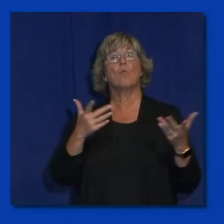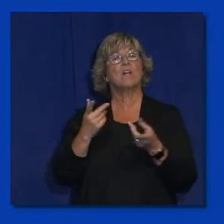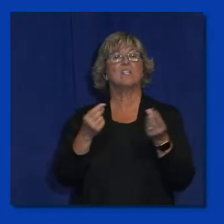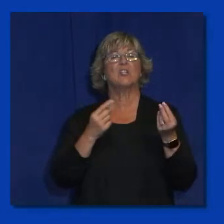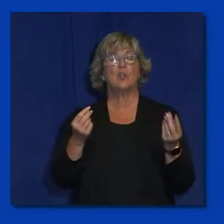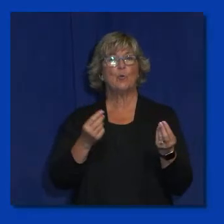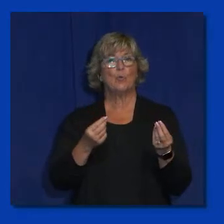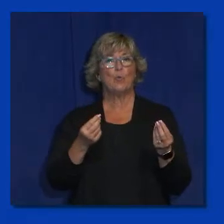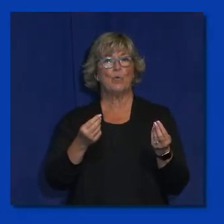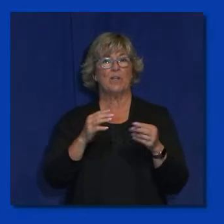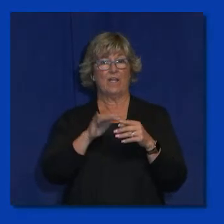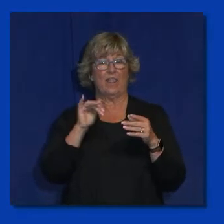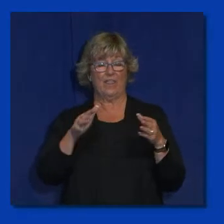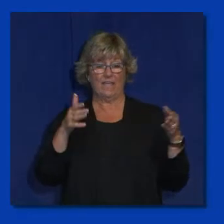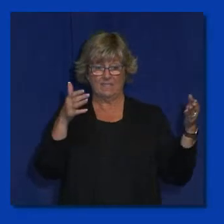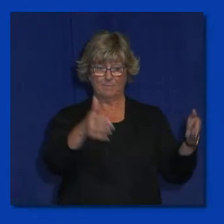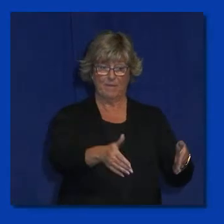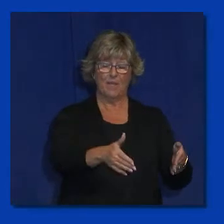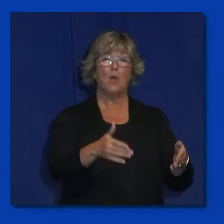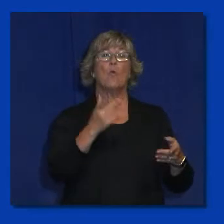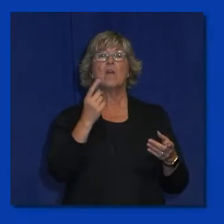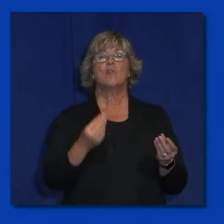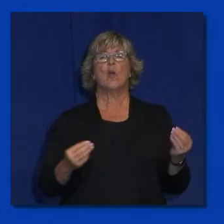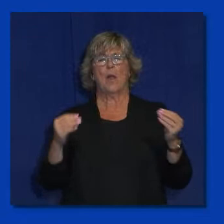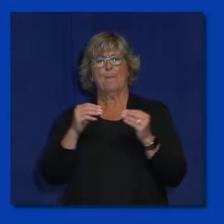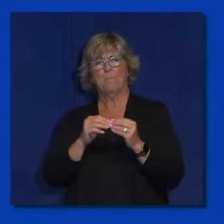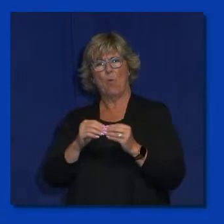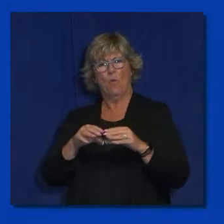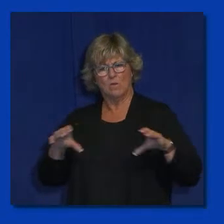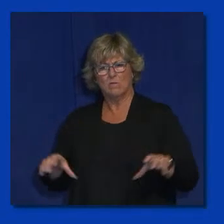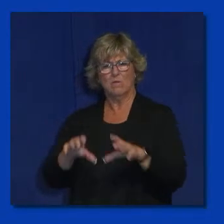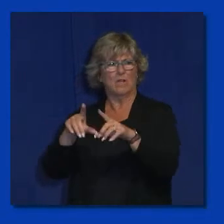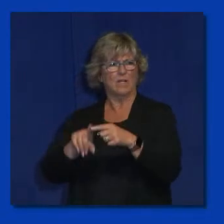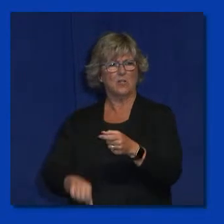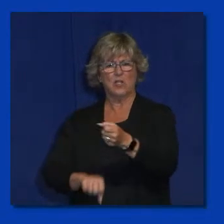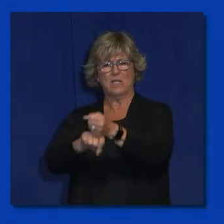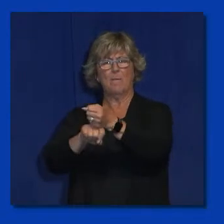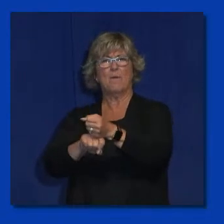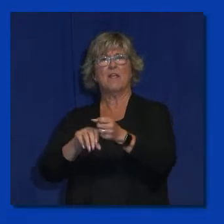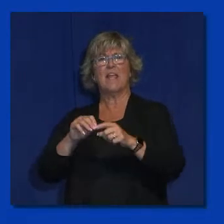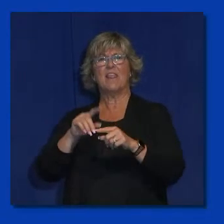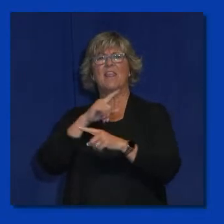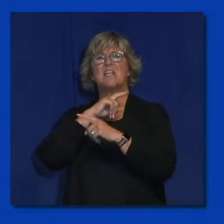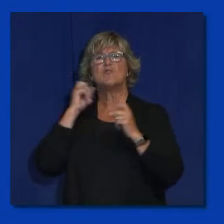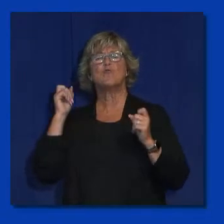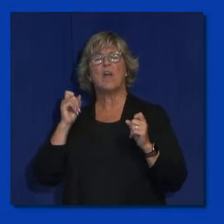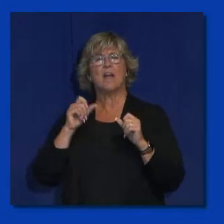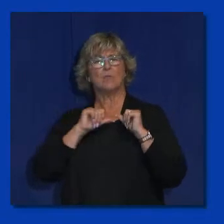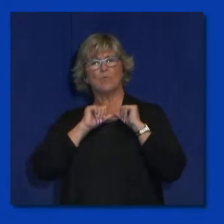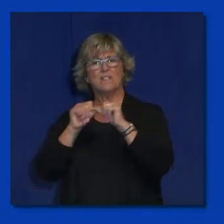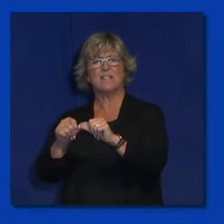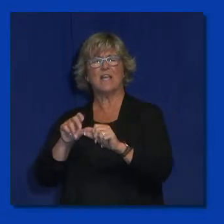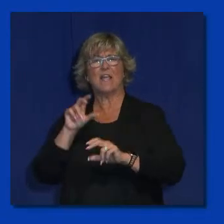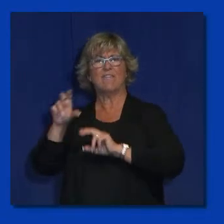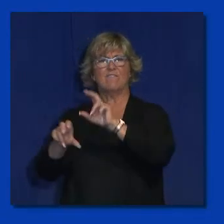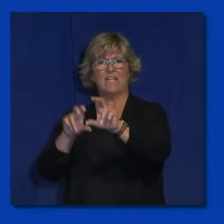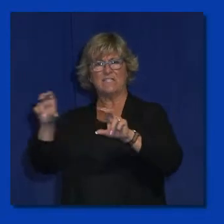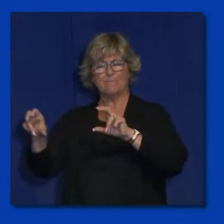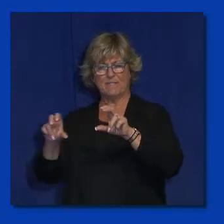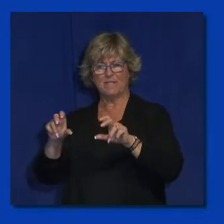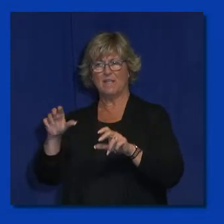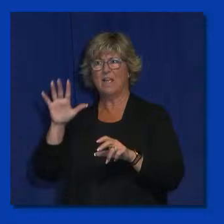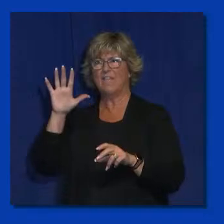doing in that space. But we want to do more proactively to support our efforts on drought resilience and investments across the